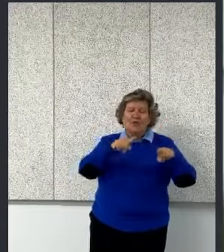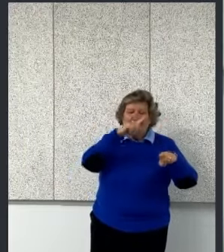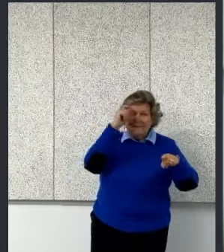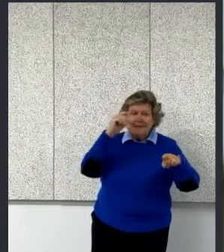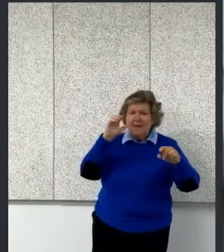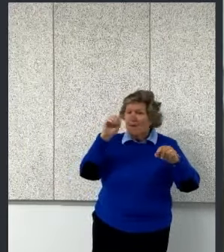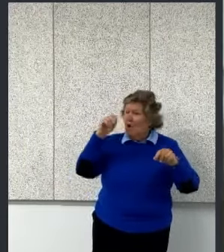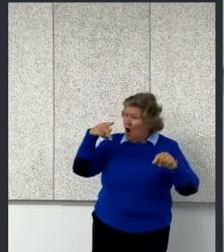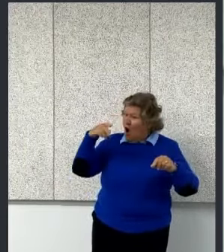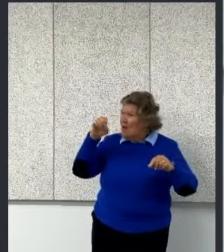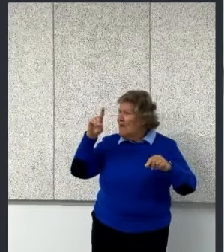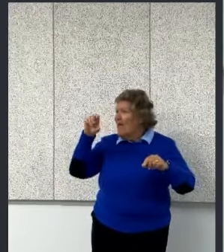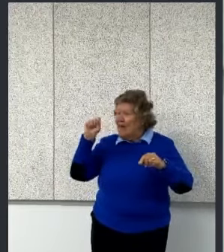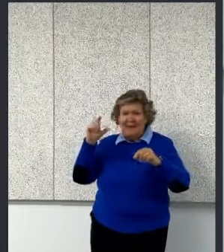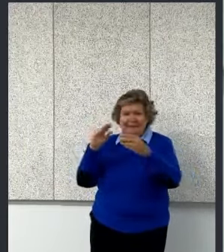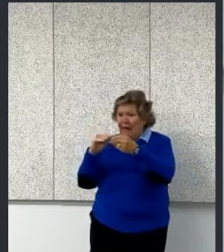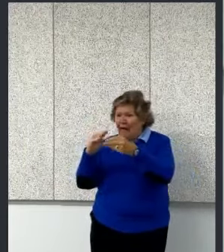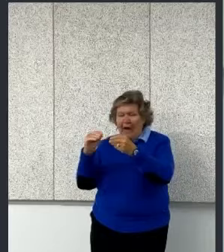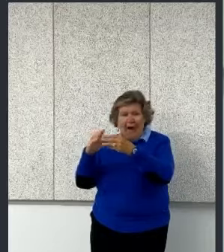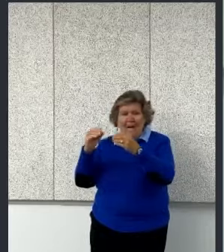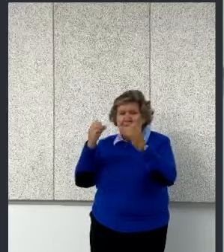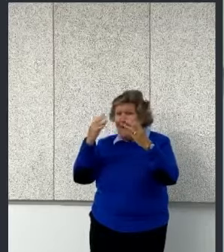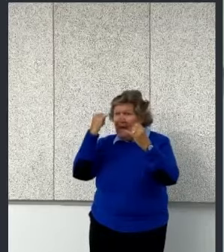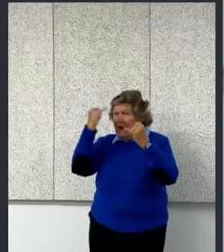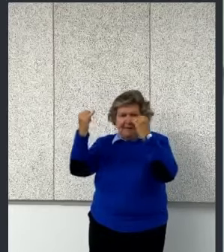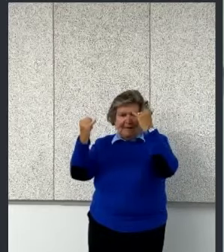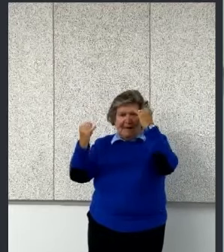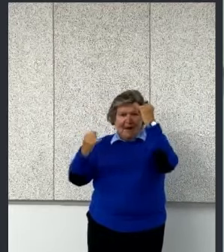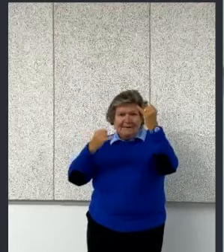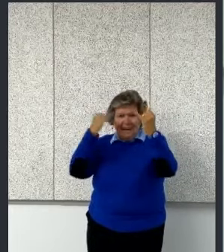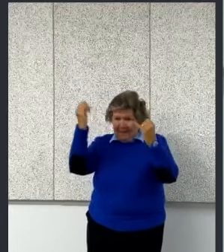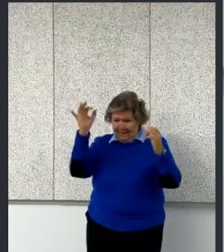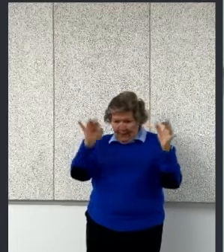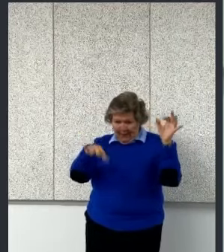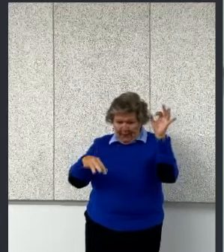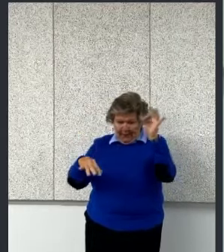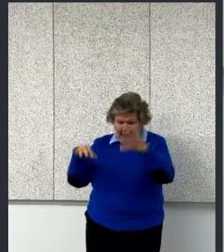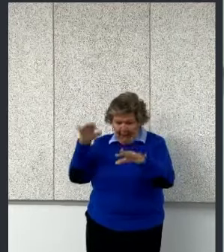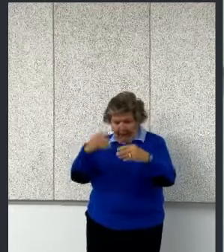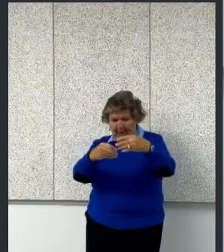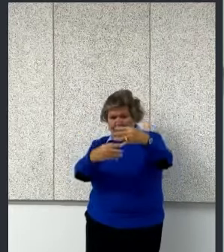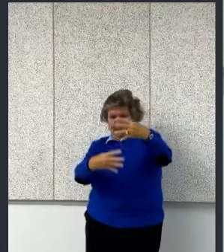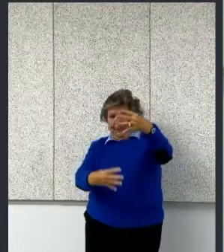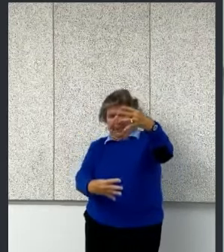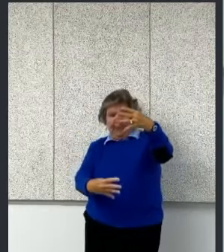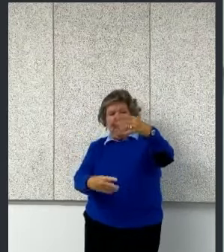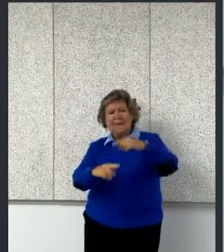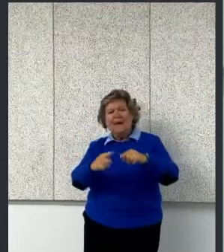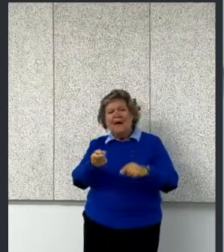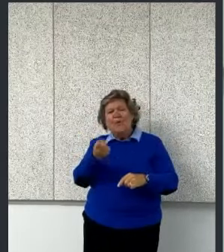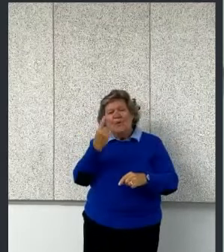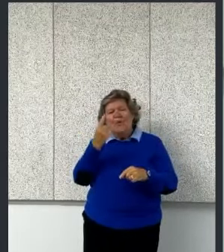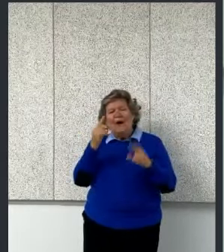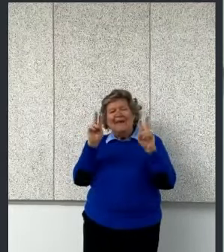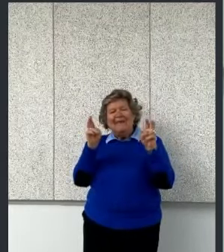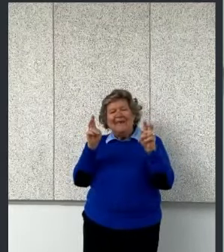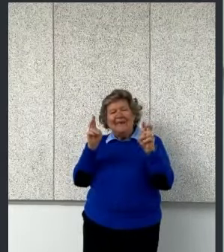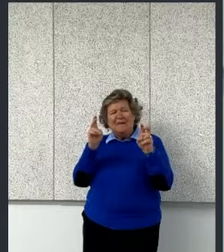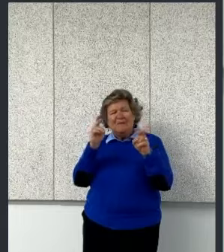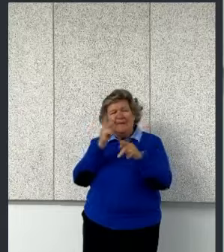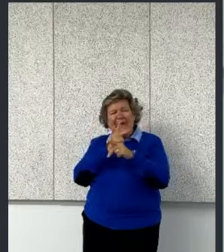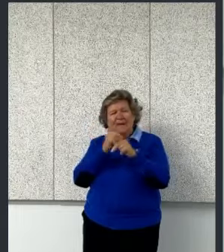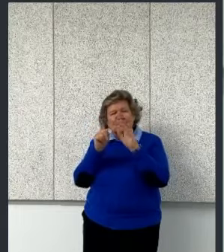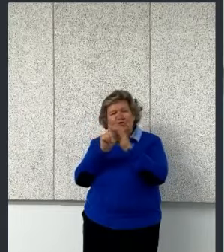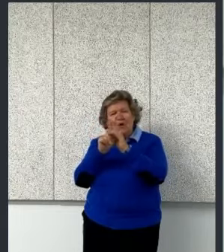like all kinds of ideas. And one sort of recurring theme was this